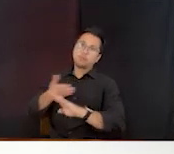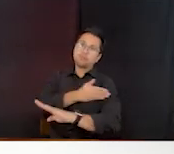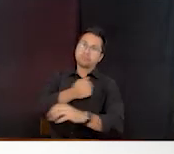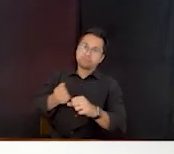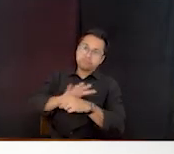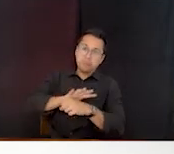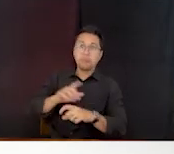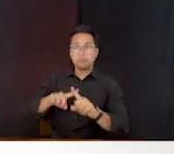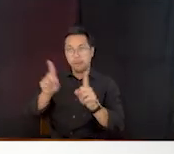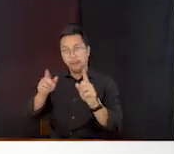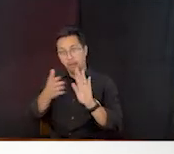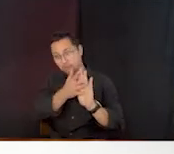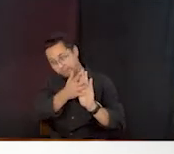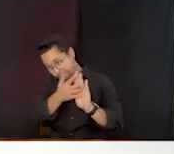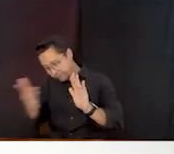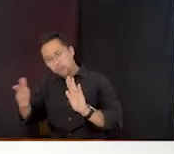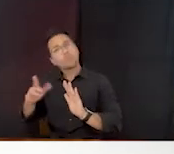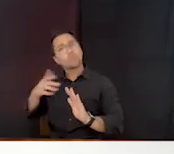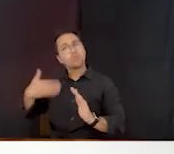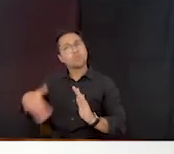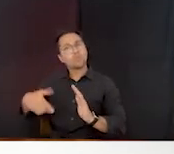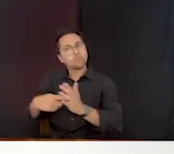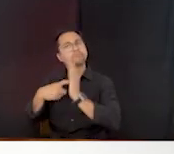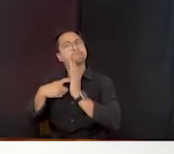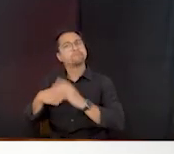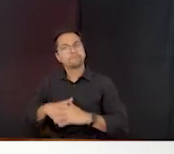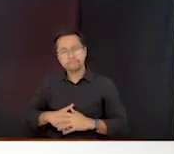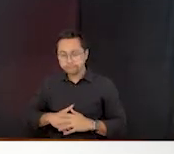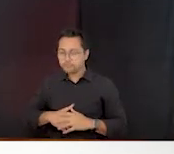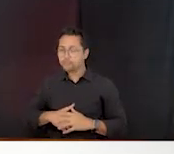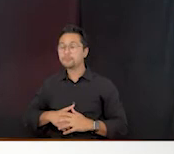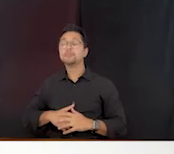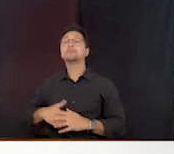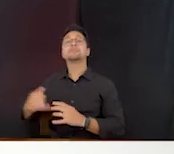was during the pandemic. And then finally,